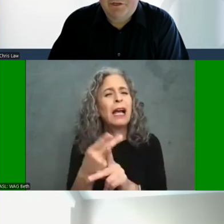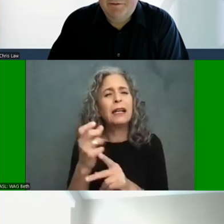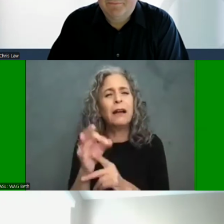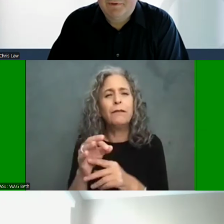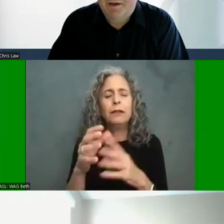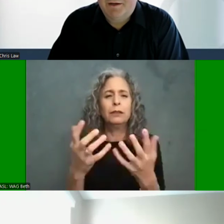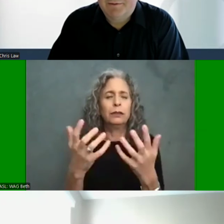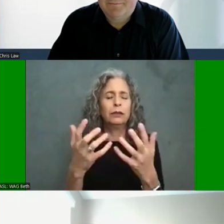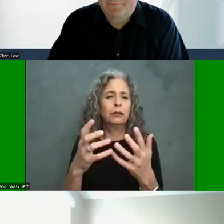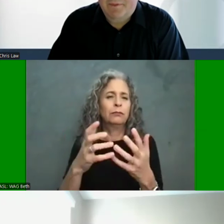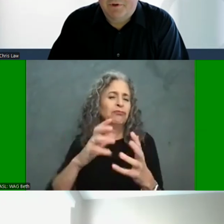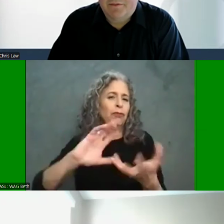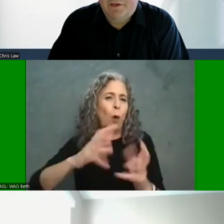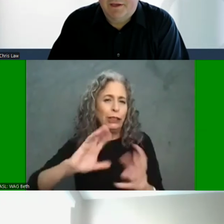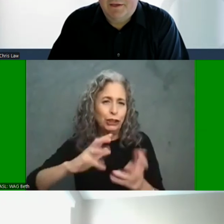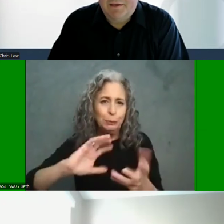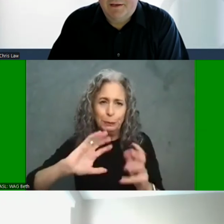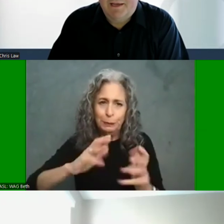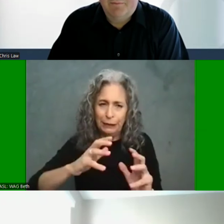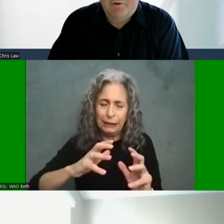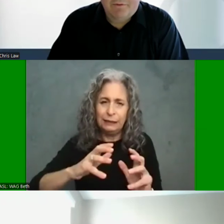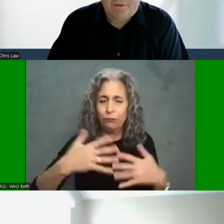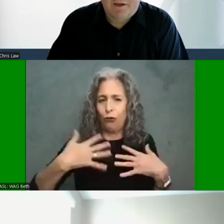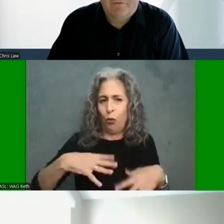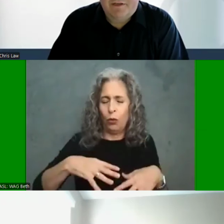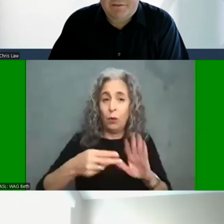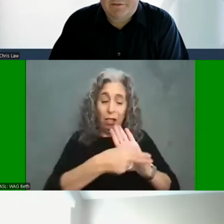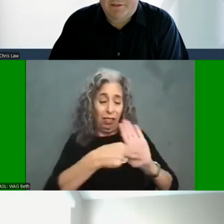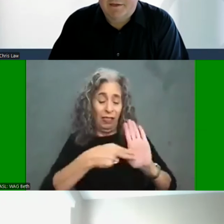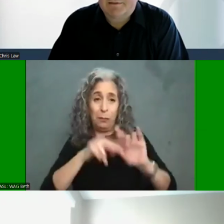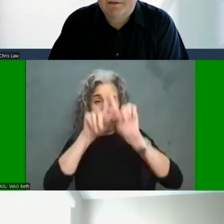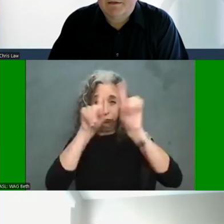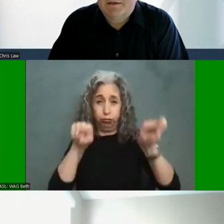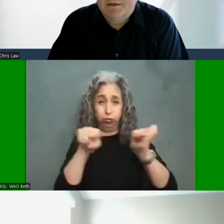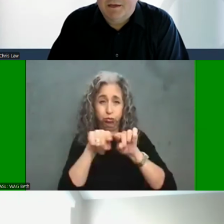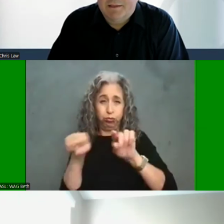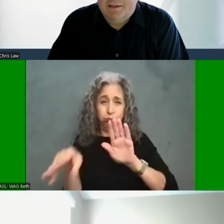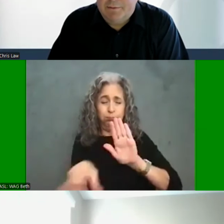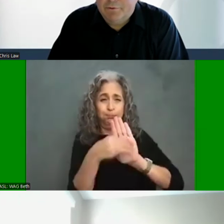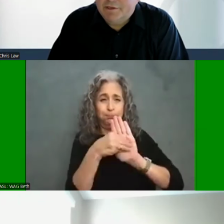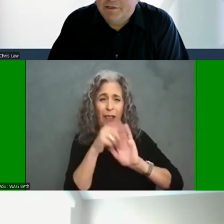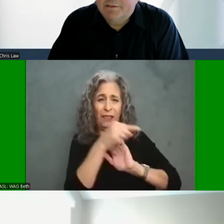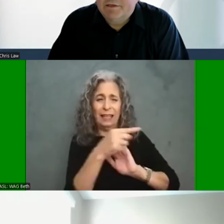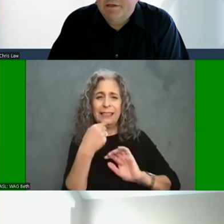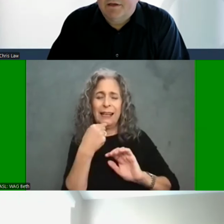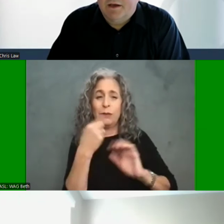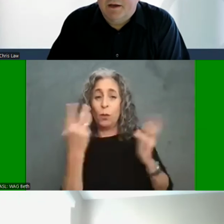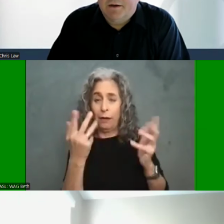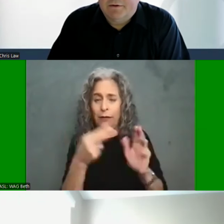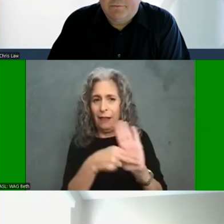washing machine with a label affixed to that. And the label